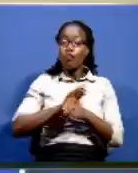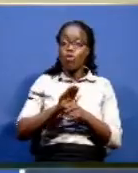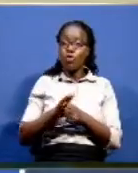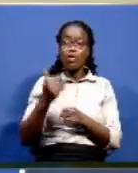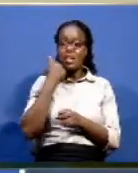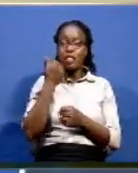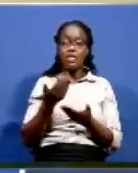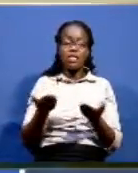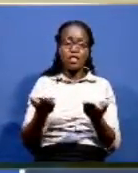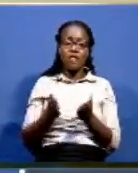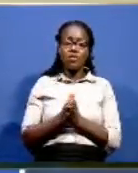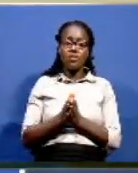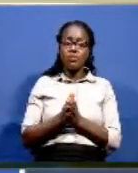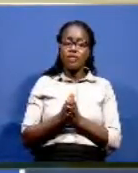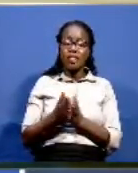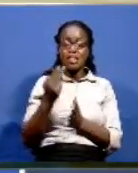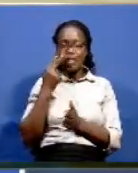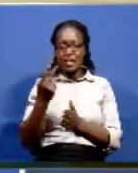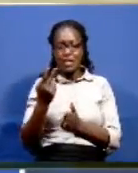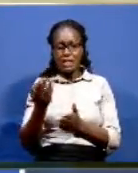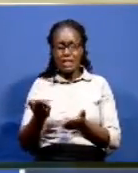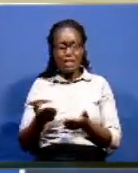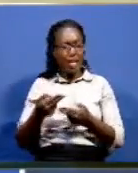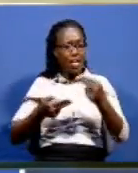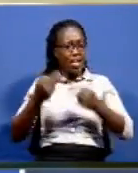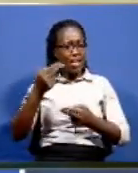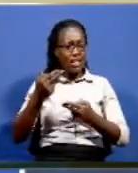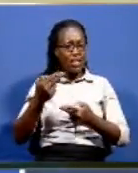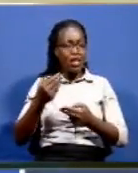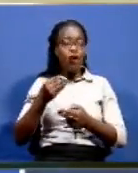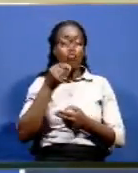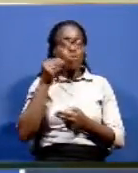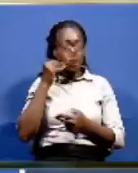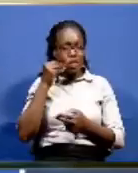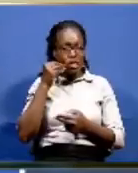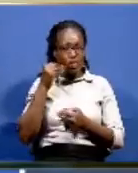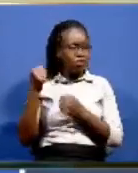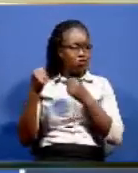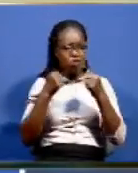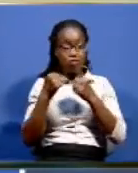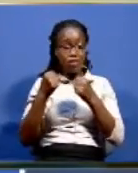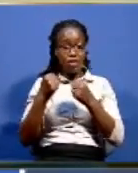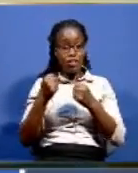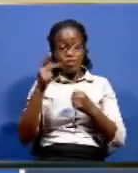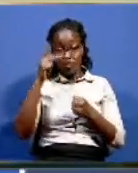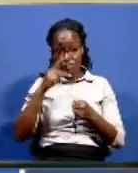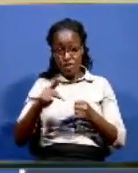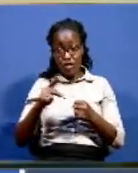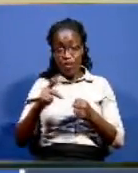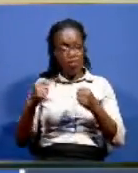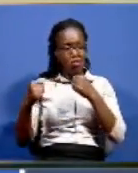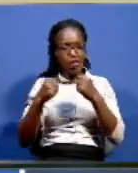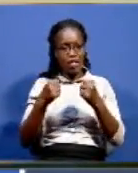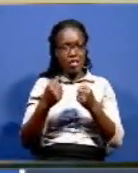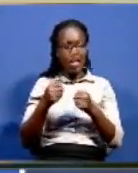an increased domestic violence, both physical, emotional, and we have seen it is affecting both